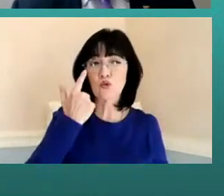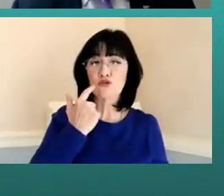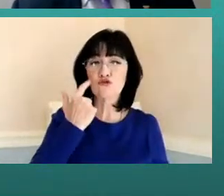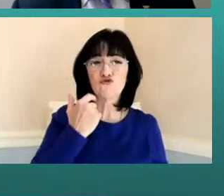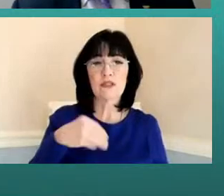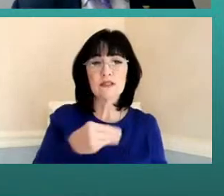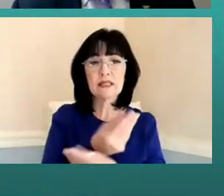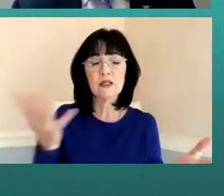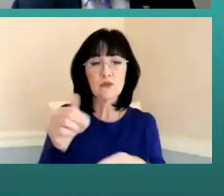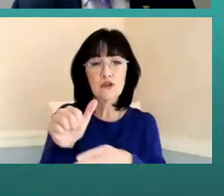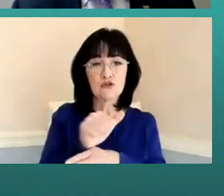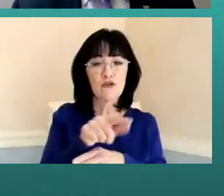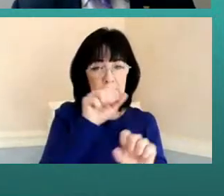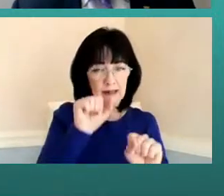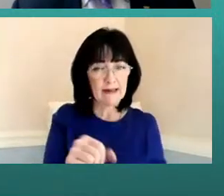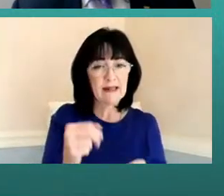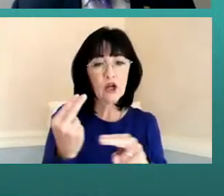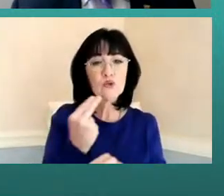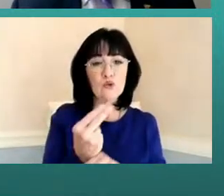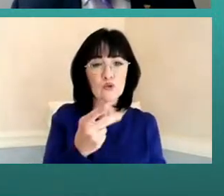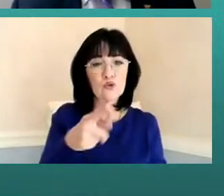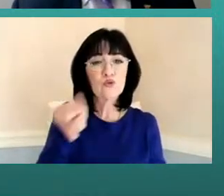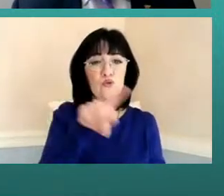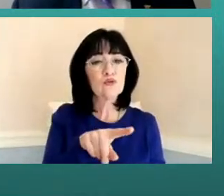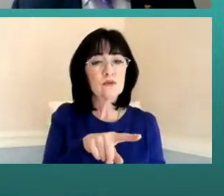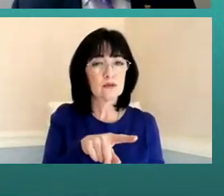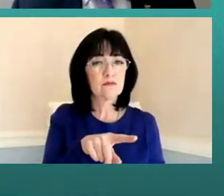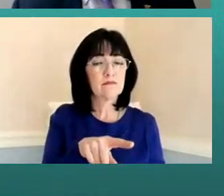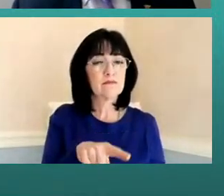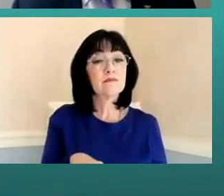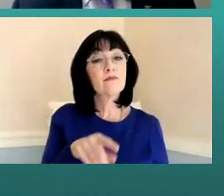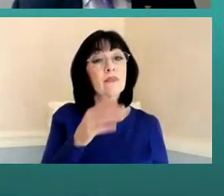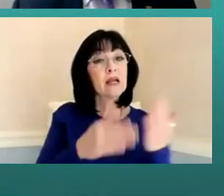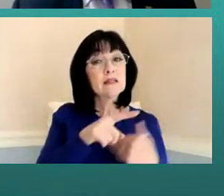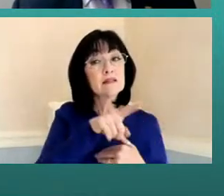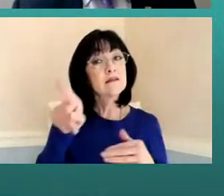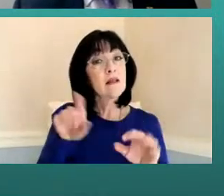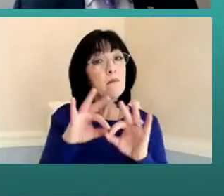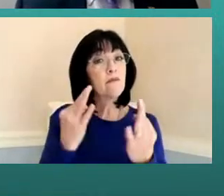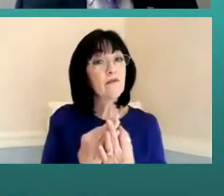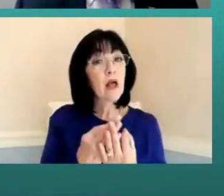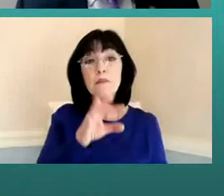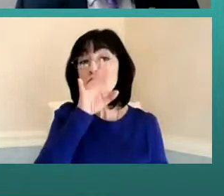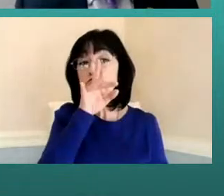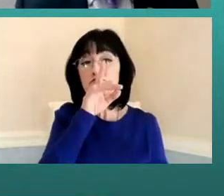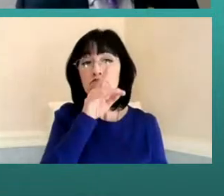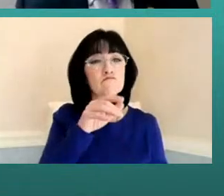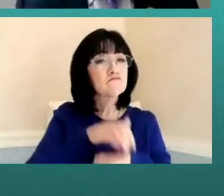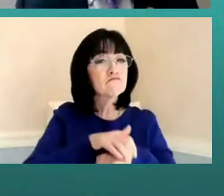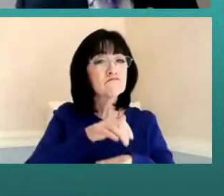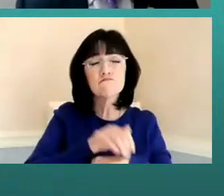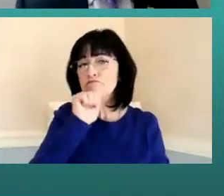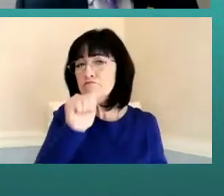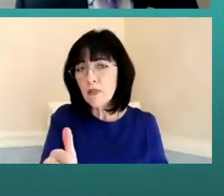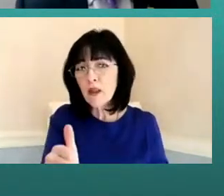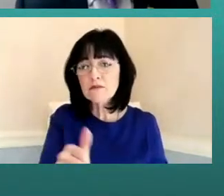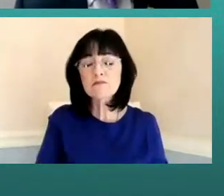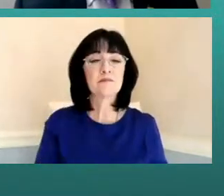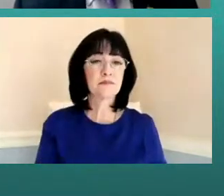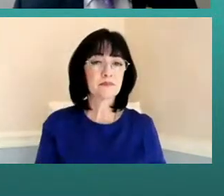using this right away to better communicate with families who speak a language other than English. Next slide.